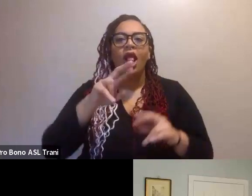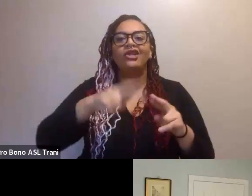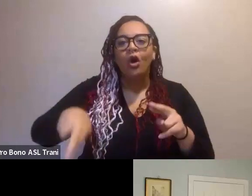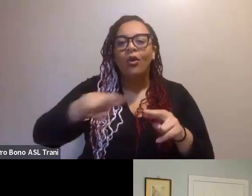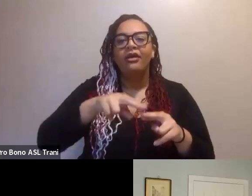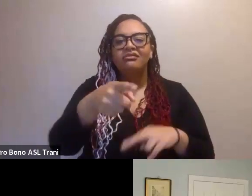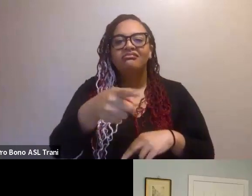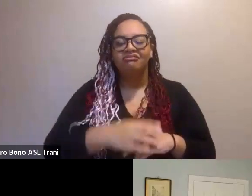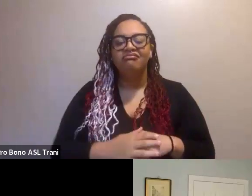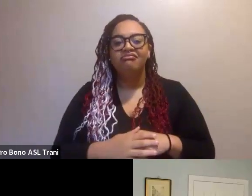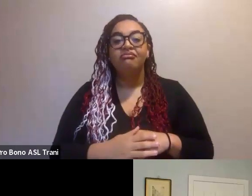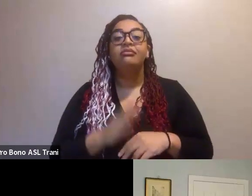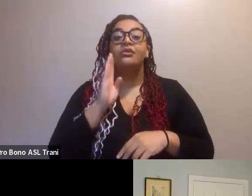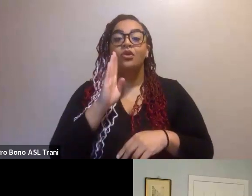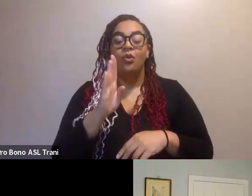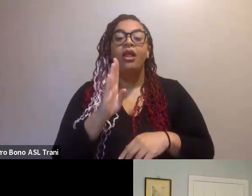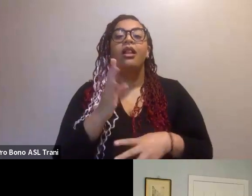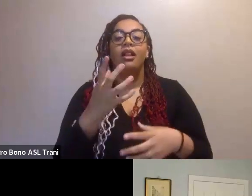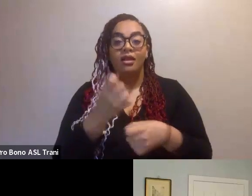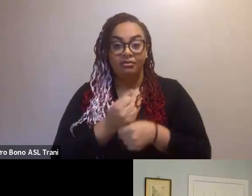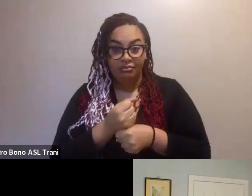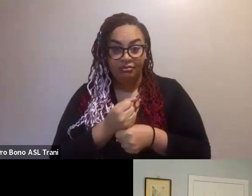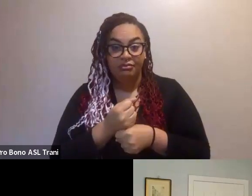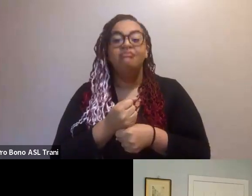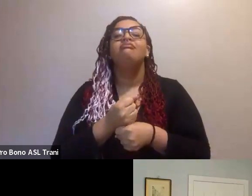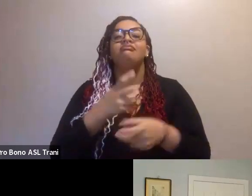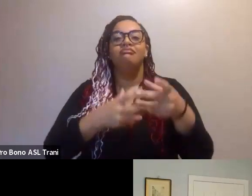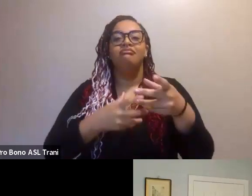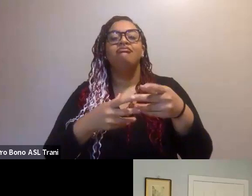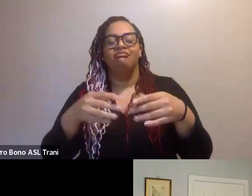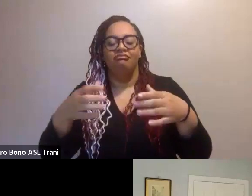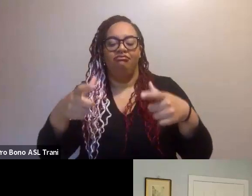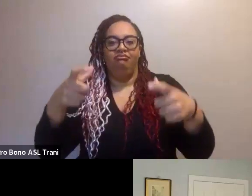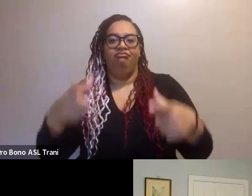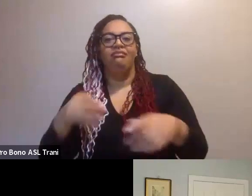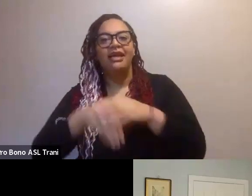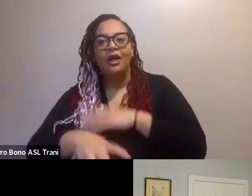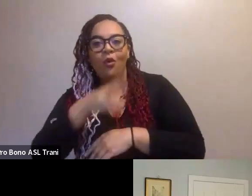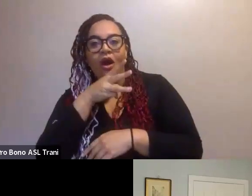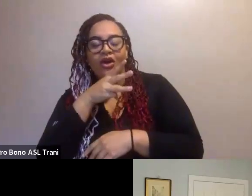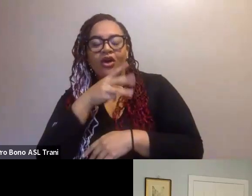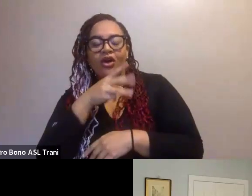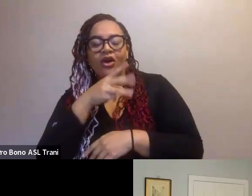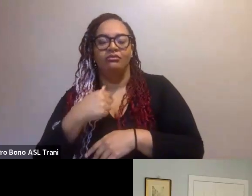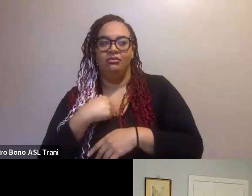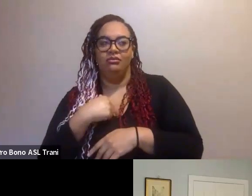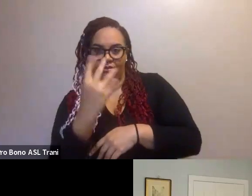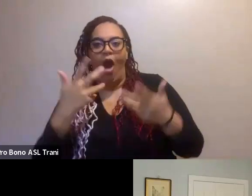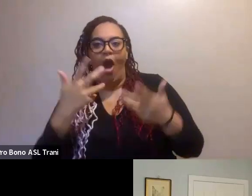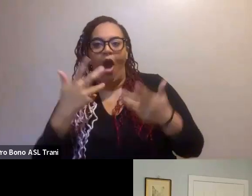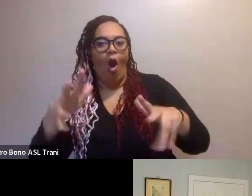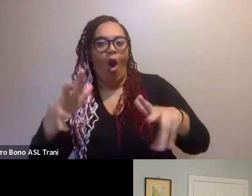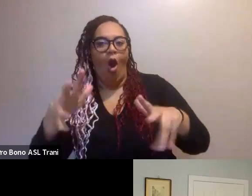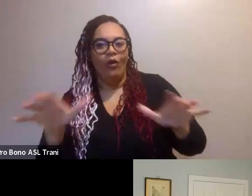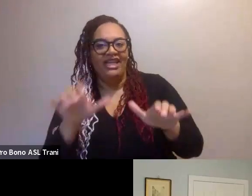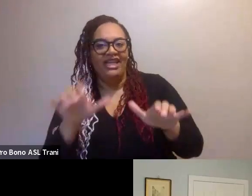to take it and put it in water. I'm just going to let you know I already soaked mine because it takes maybe 10, 15